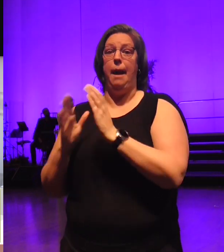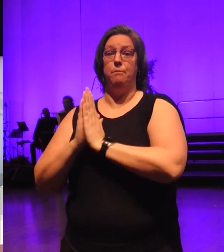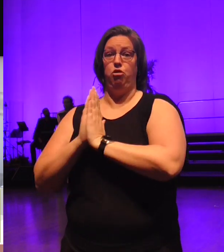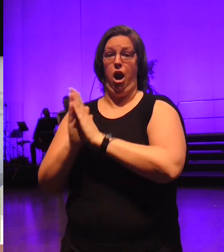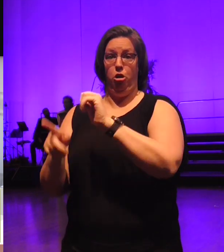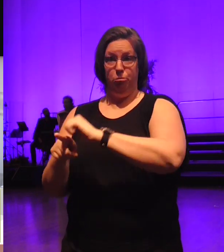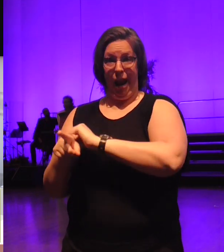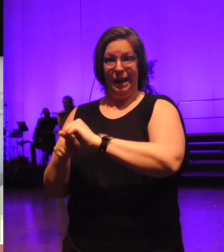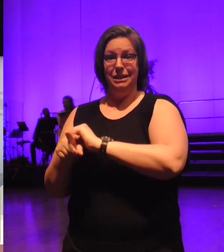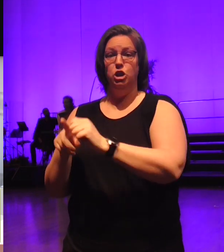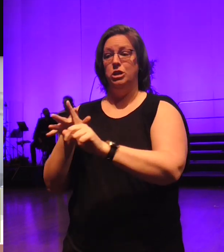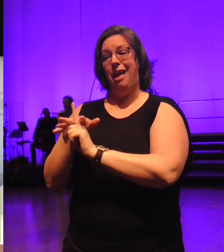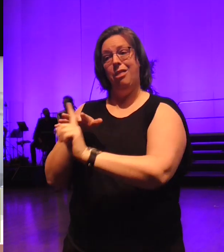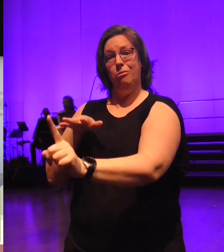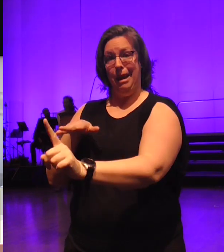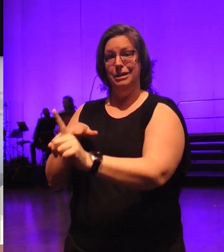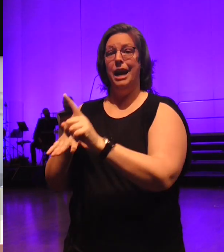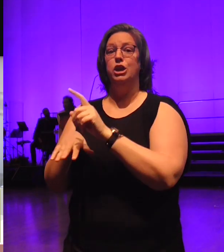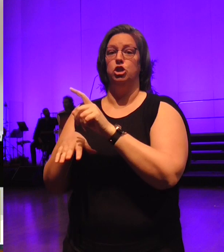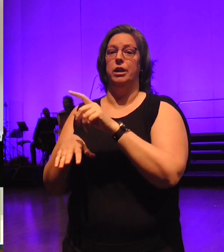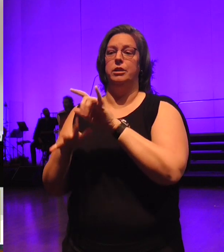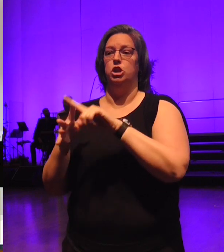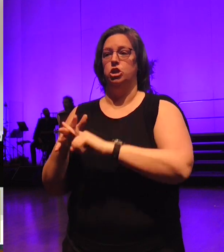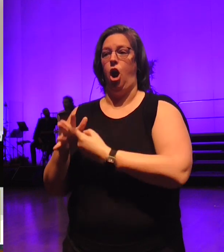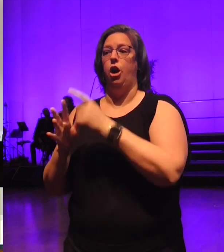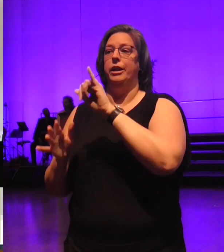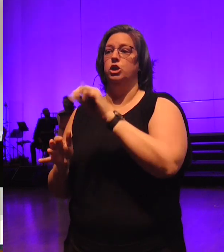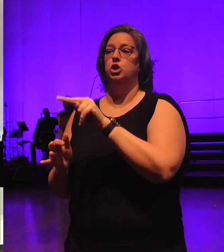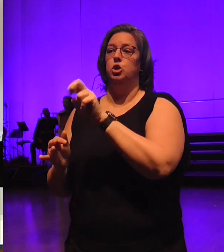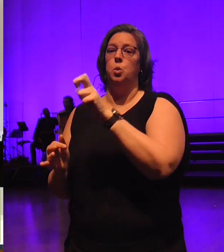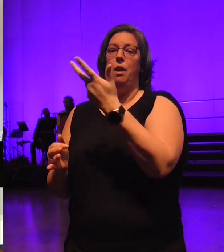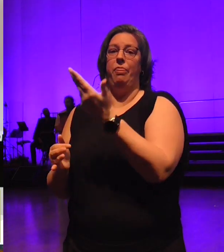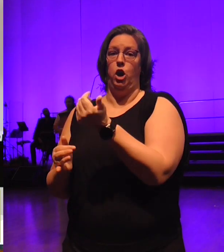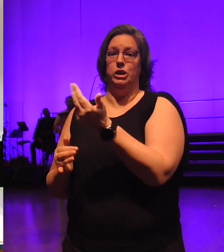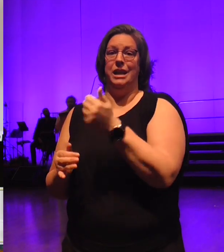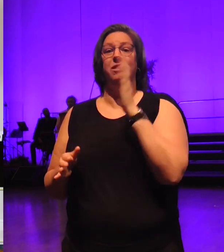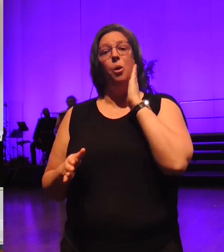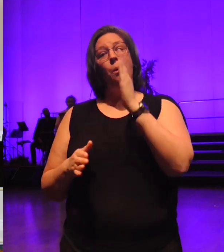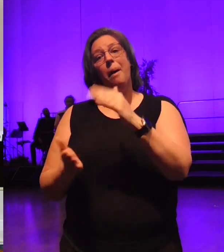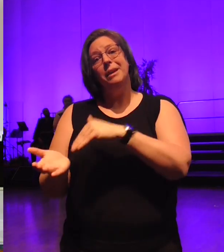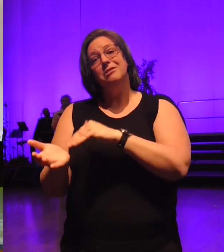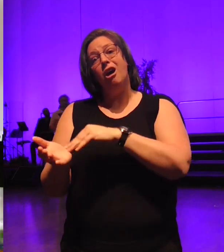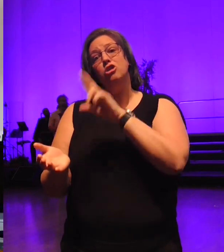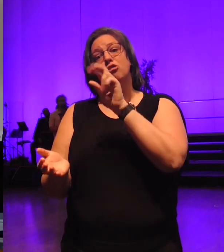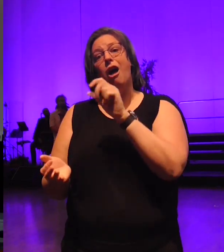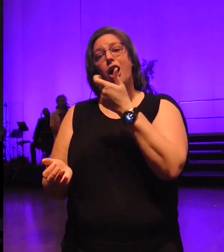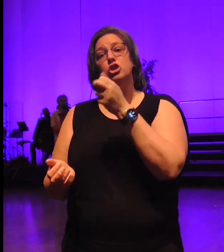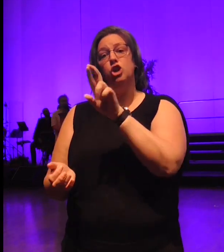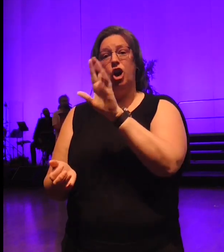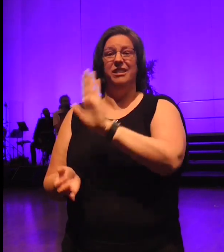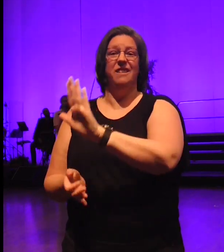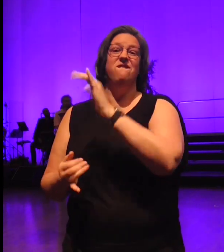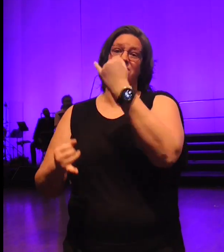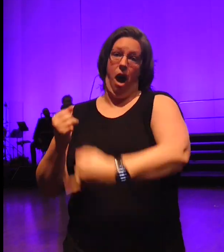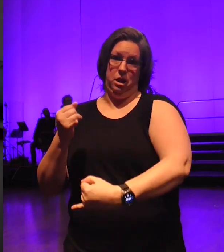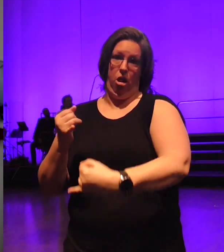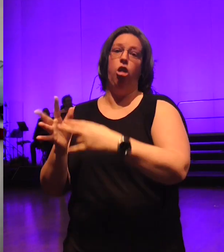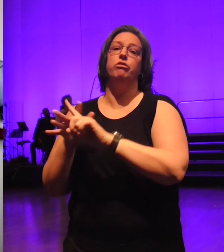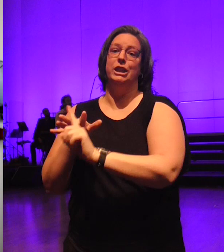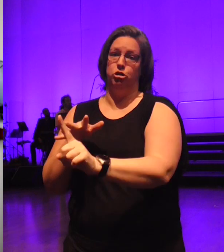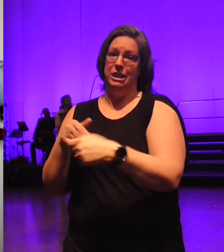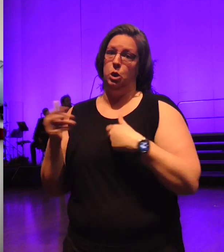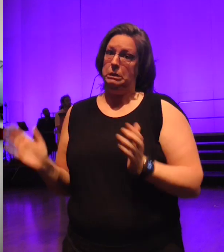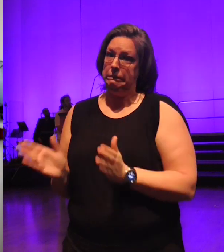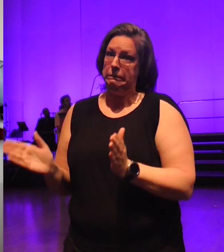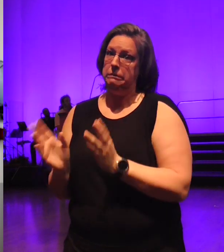his weekend meditation retreat starting June 13th. This will be Dr. Roger's final retreat, so we encourage you to attend.